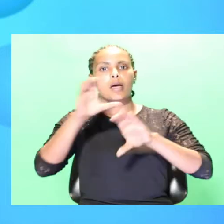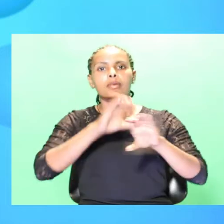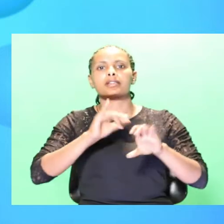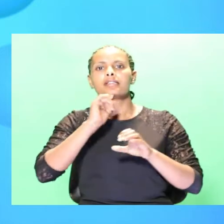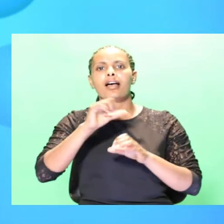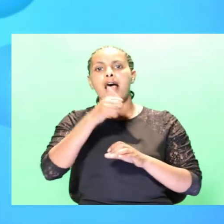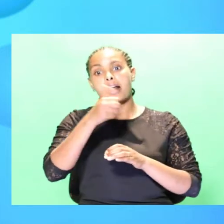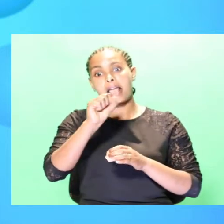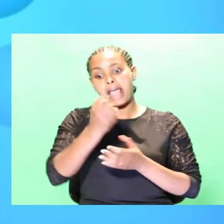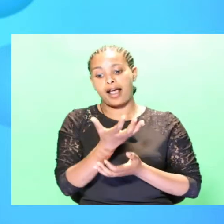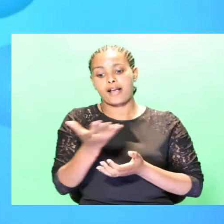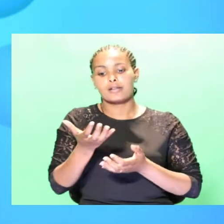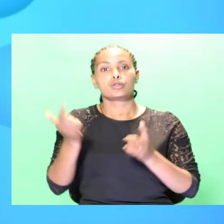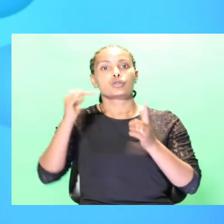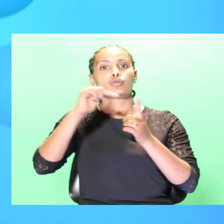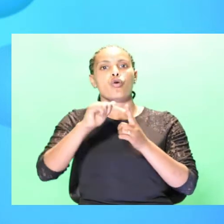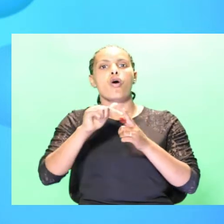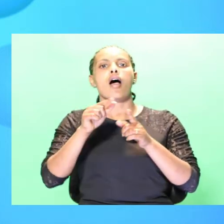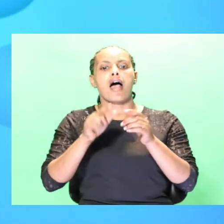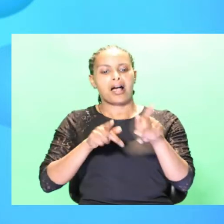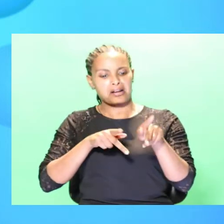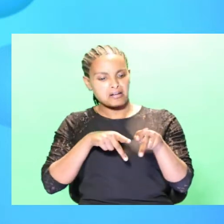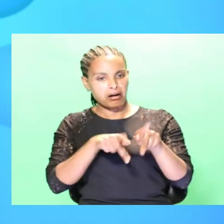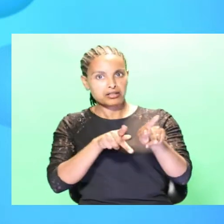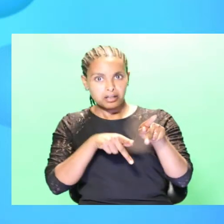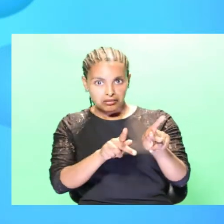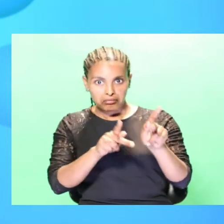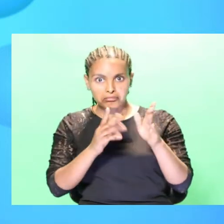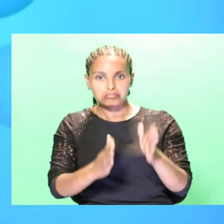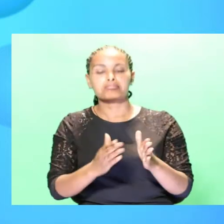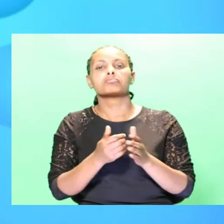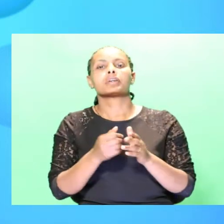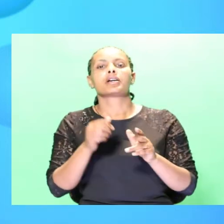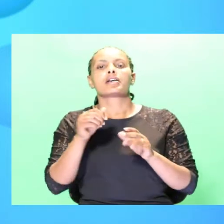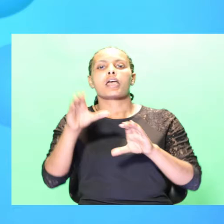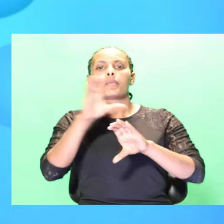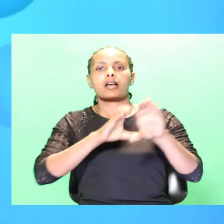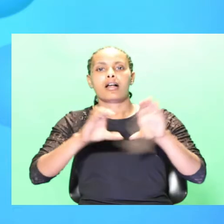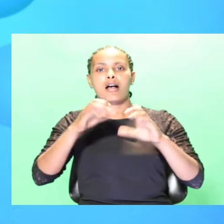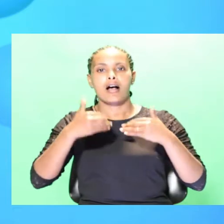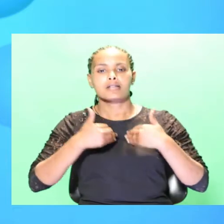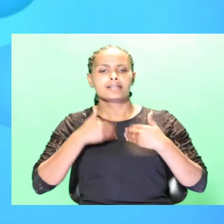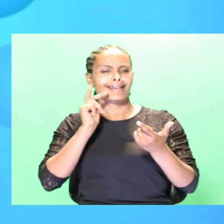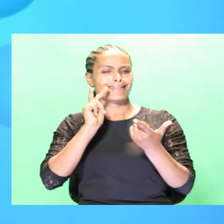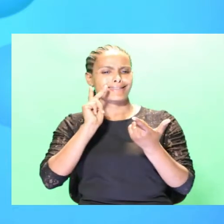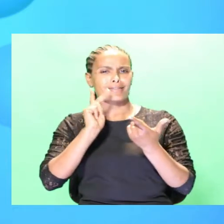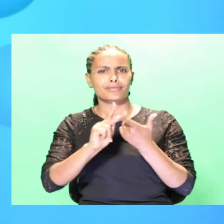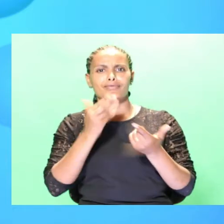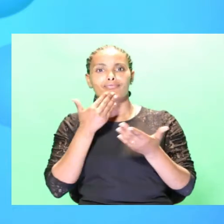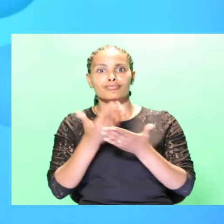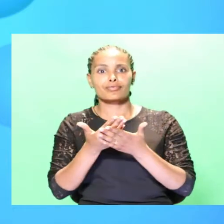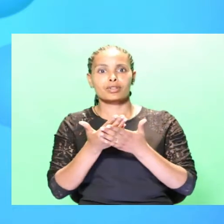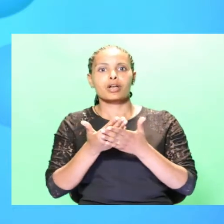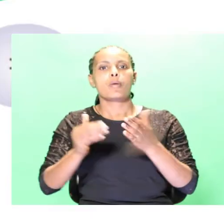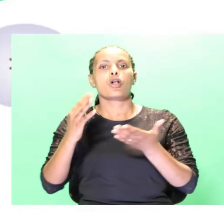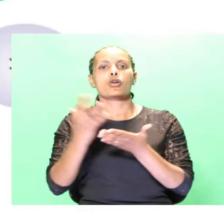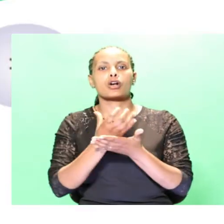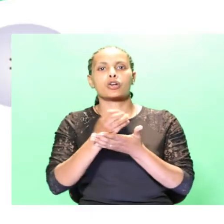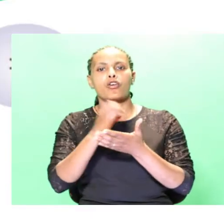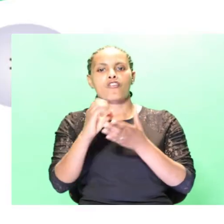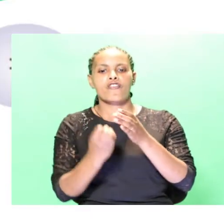Chemistry is an aid to agriculture. Chemistry has been successful in the production